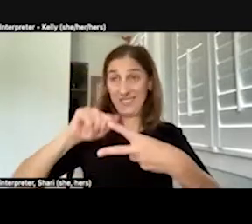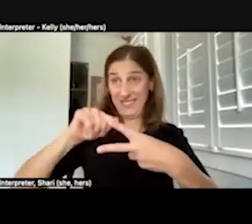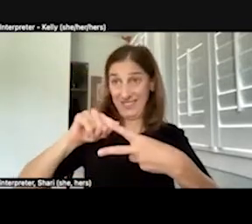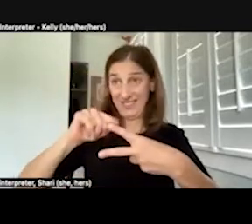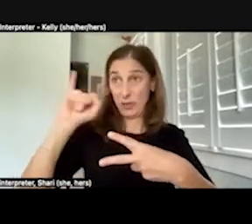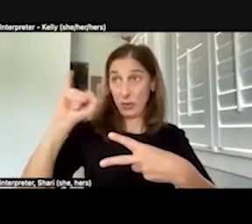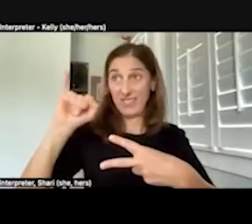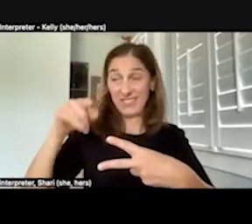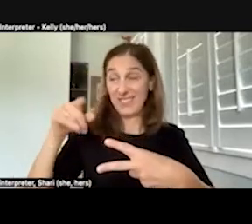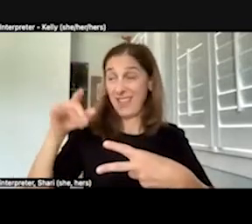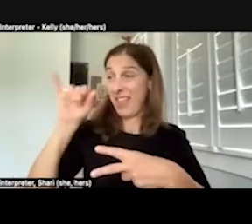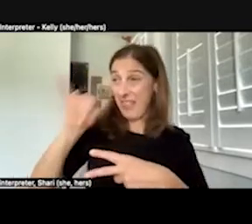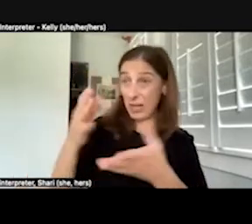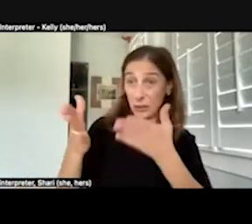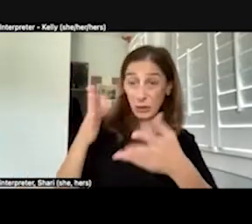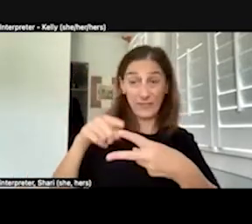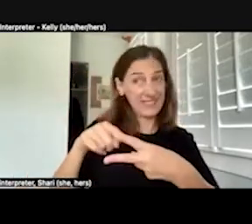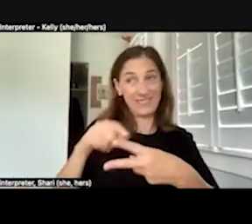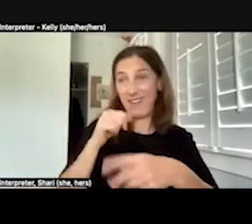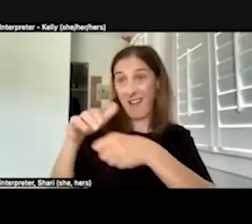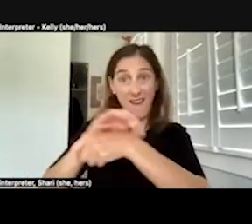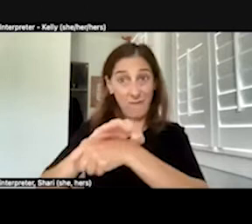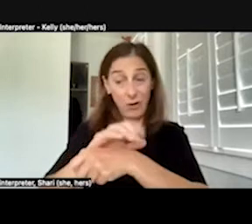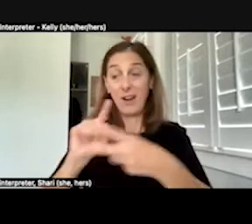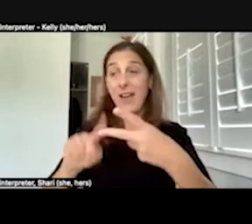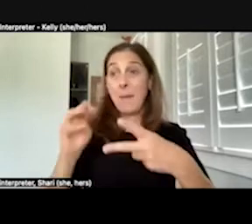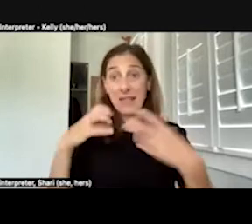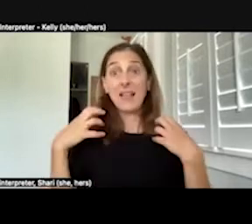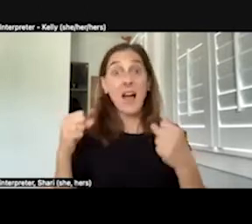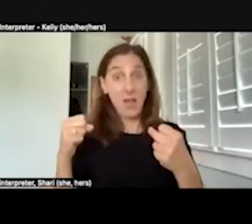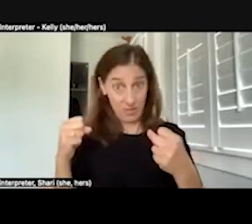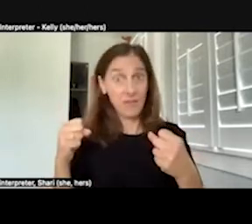Health would, Mass Health can cover that service.